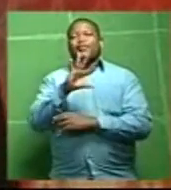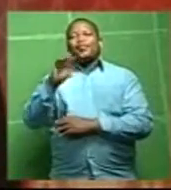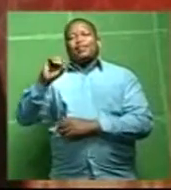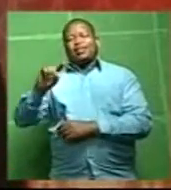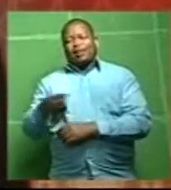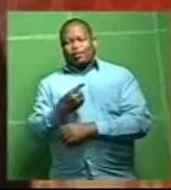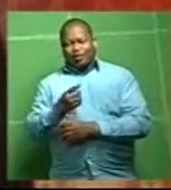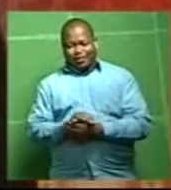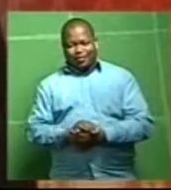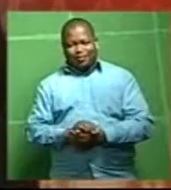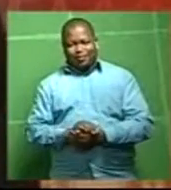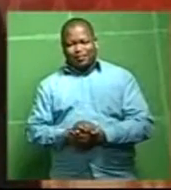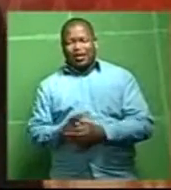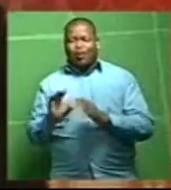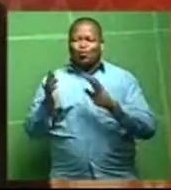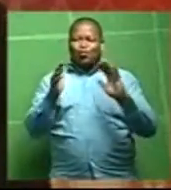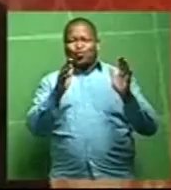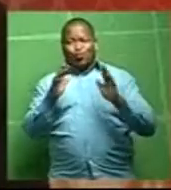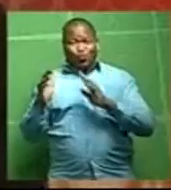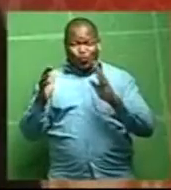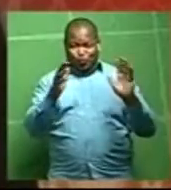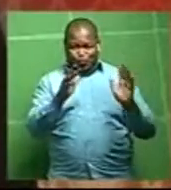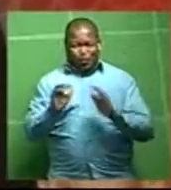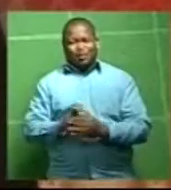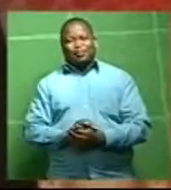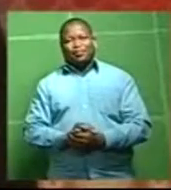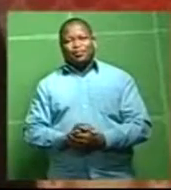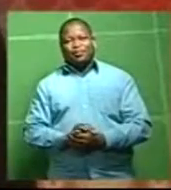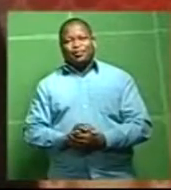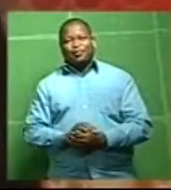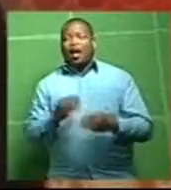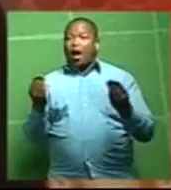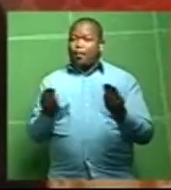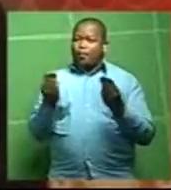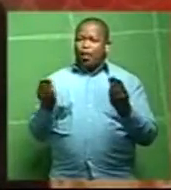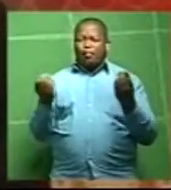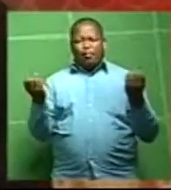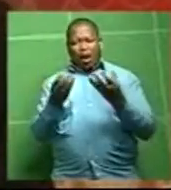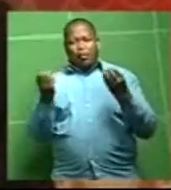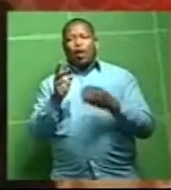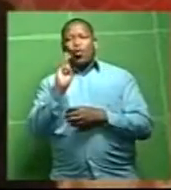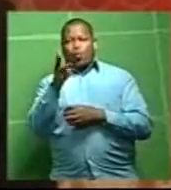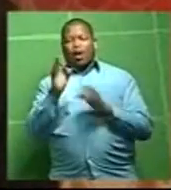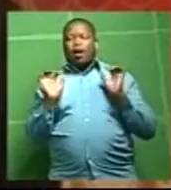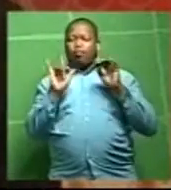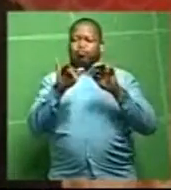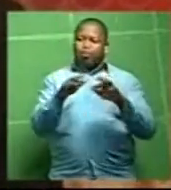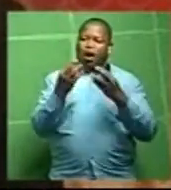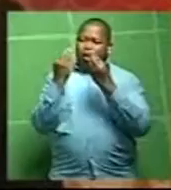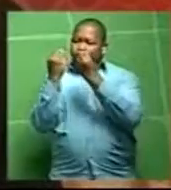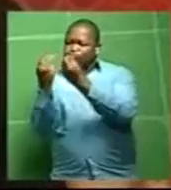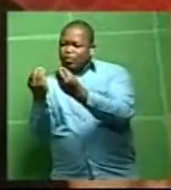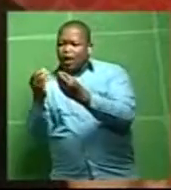There will be many expectations at the event And it will also be televised